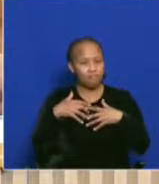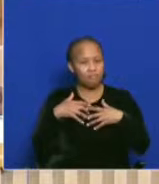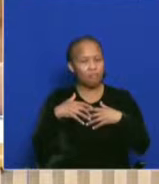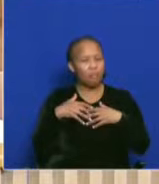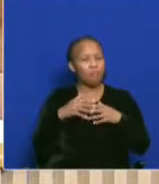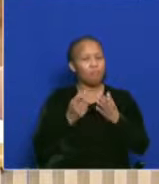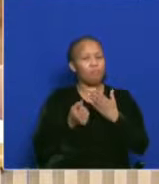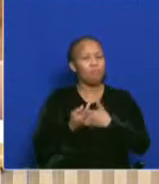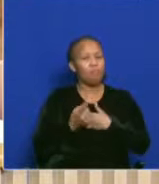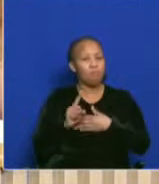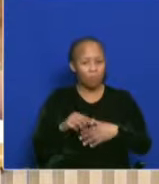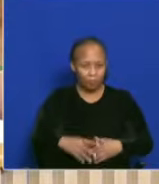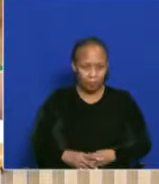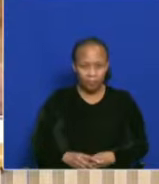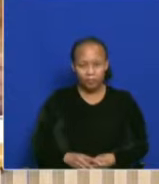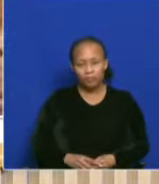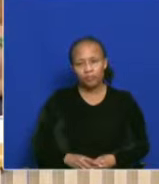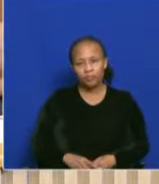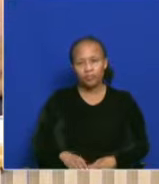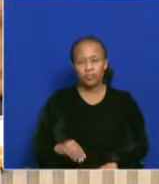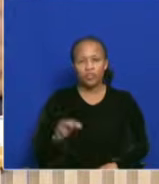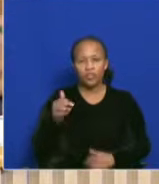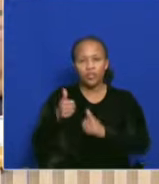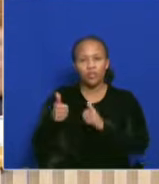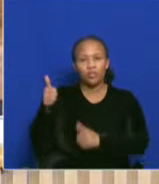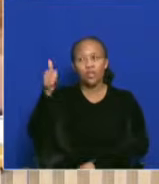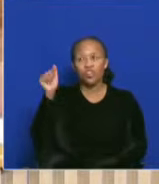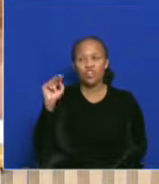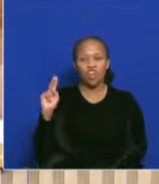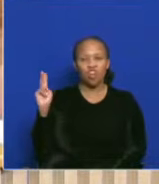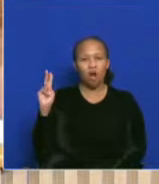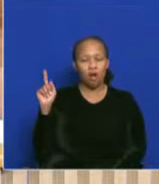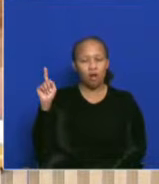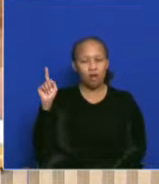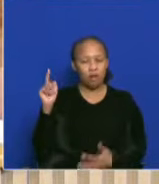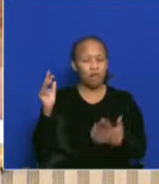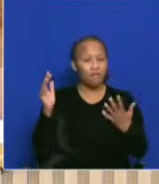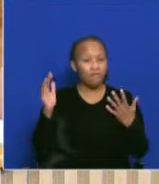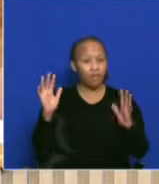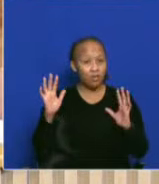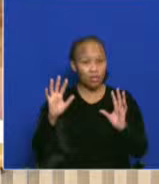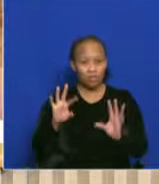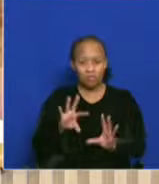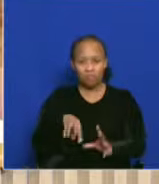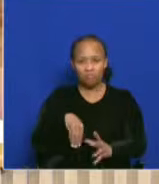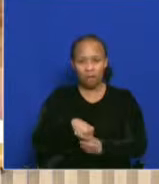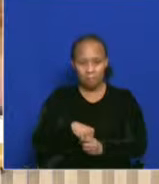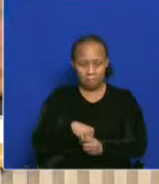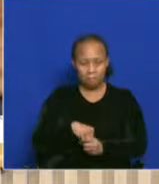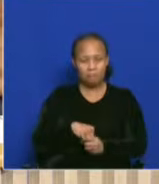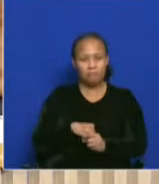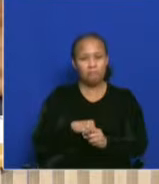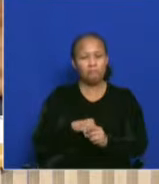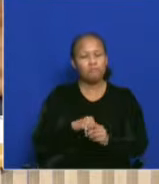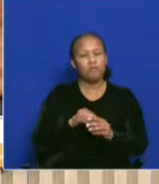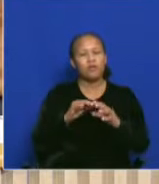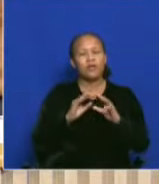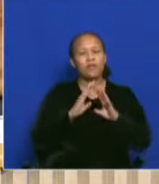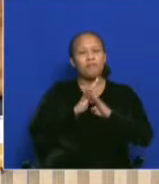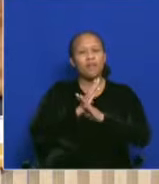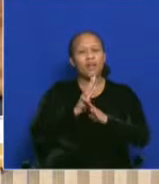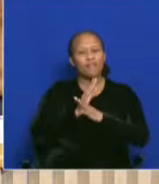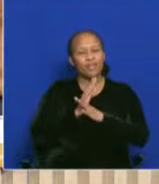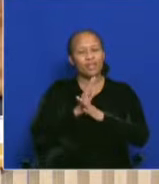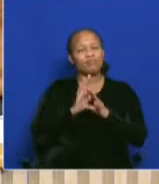Khan participated in this private commercial effort concerning